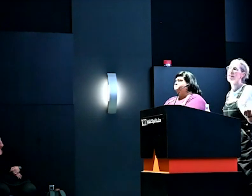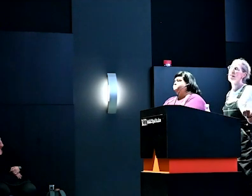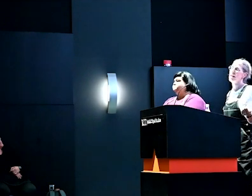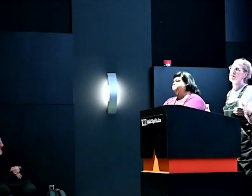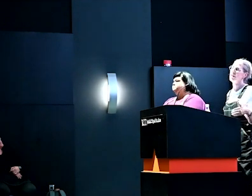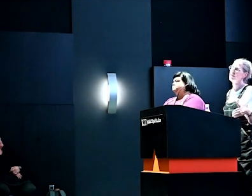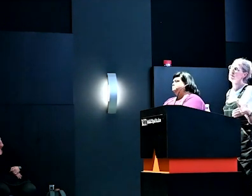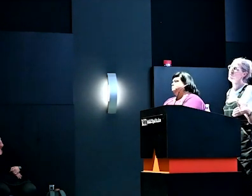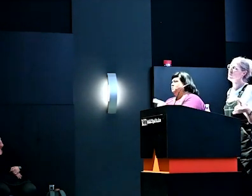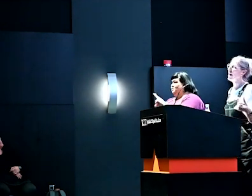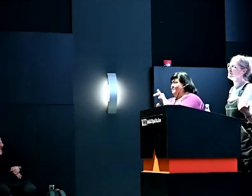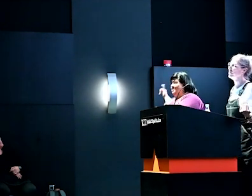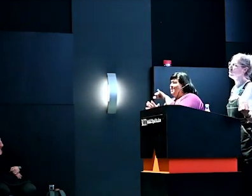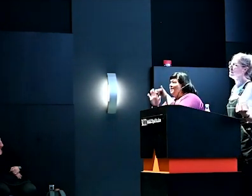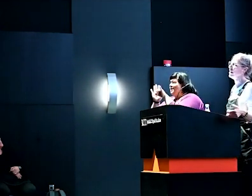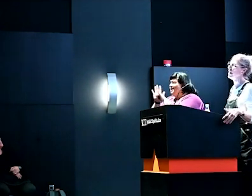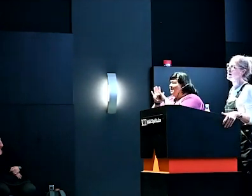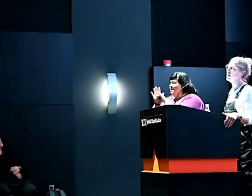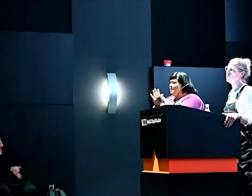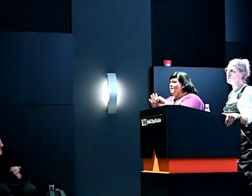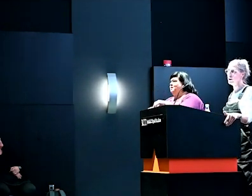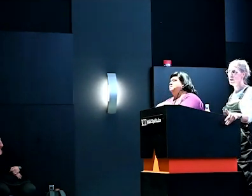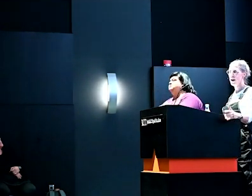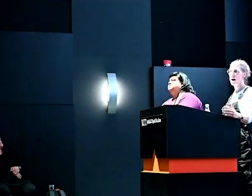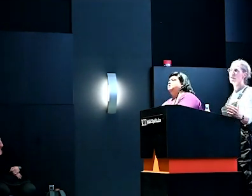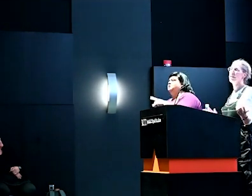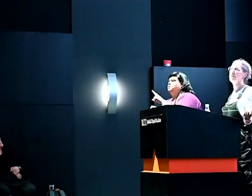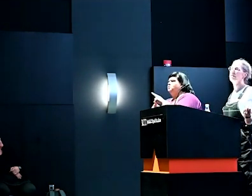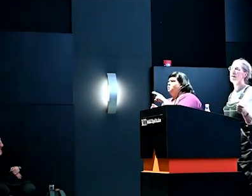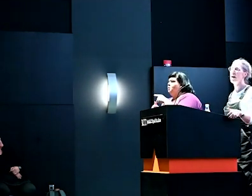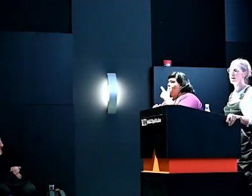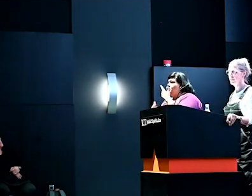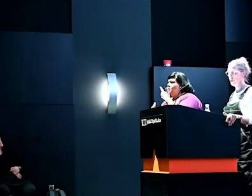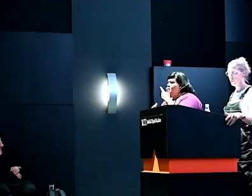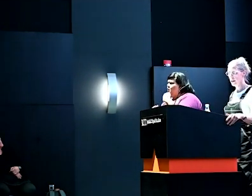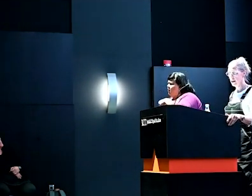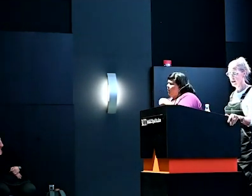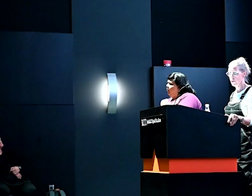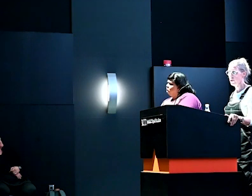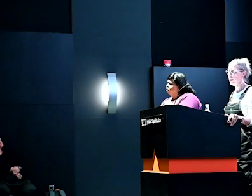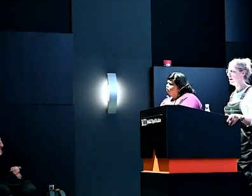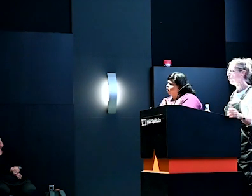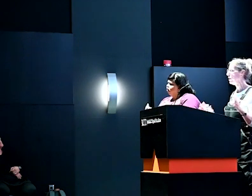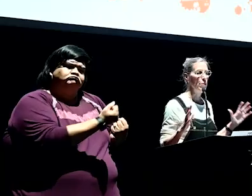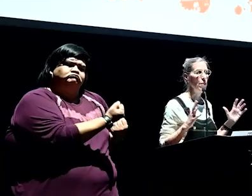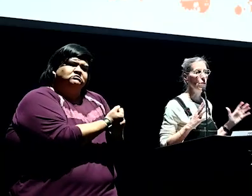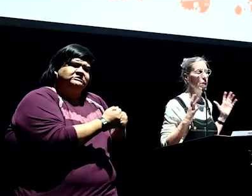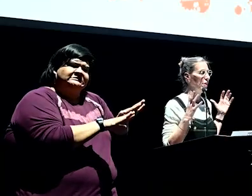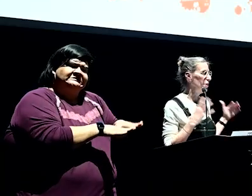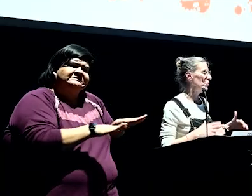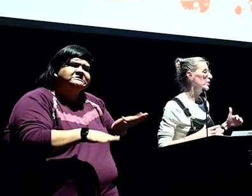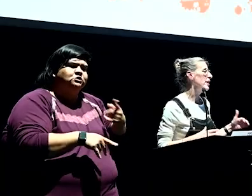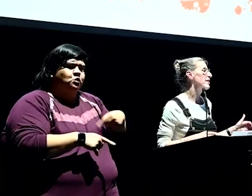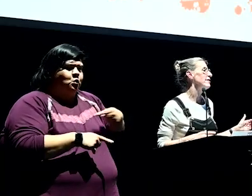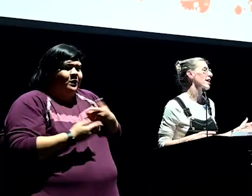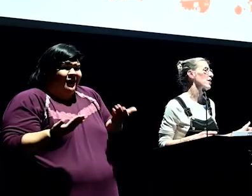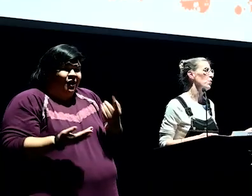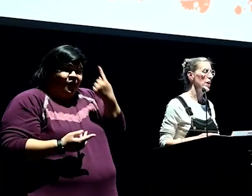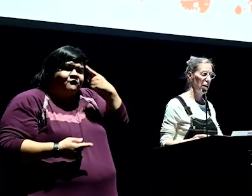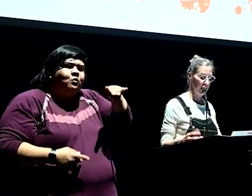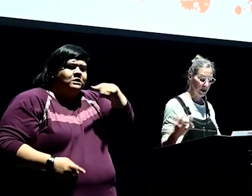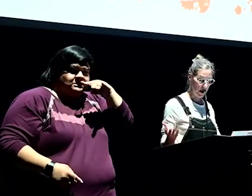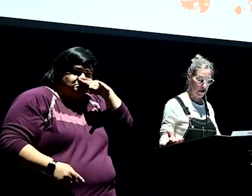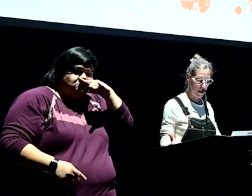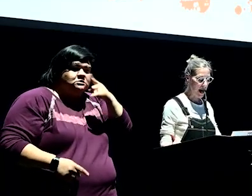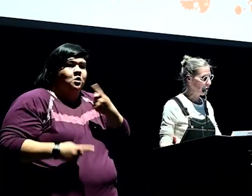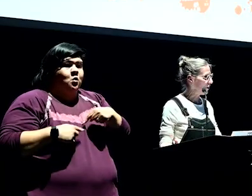this identity and this philosophy that we're on kids' side, and we are here for kids, and